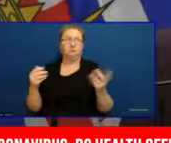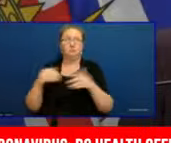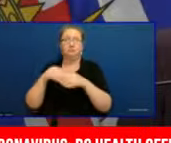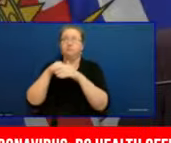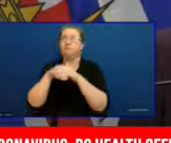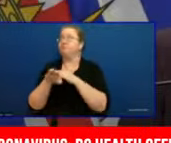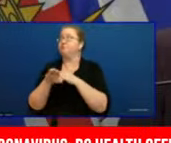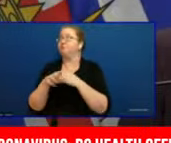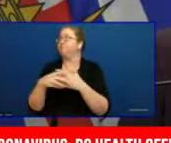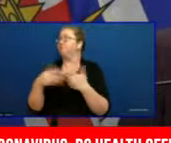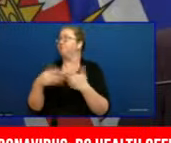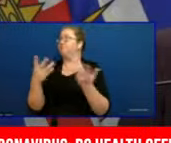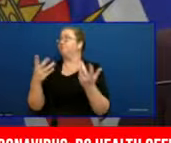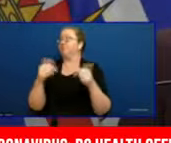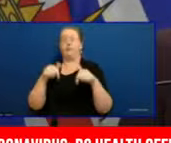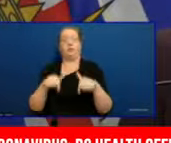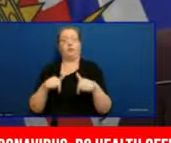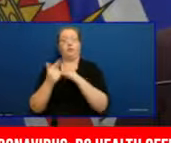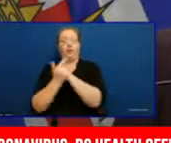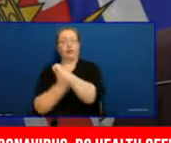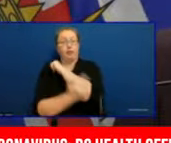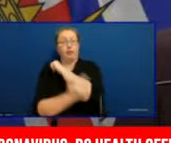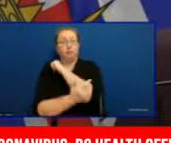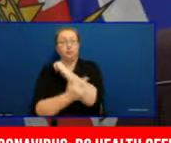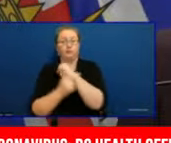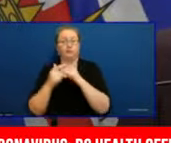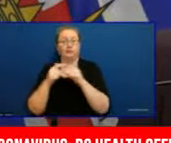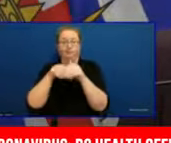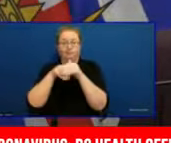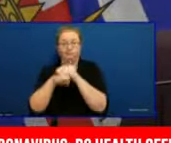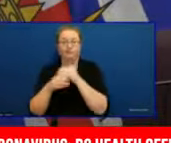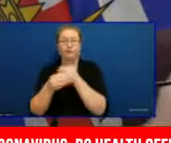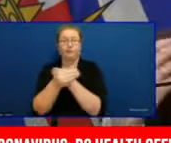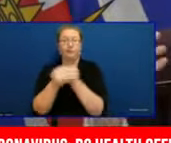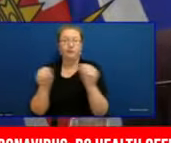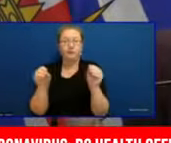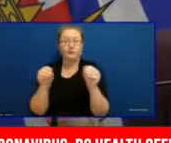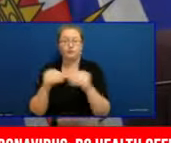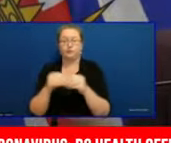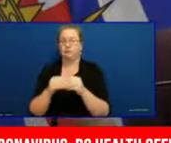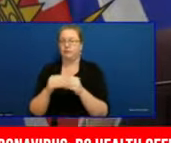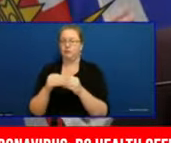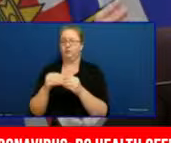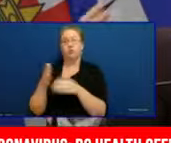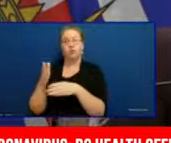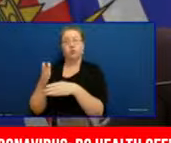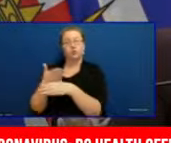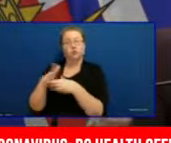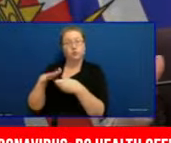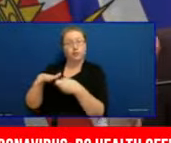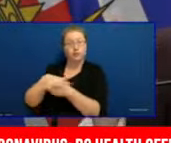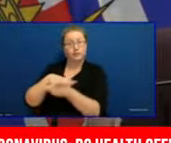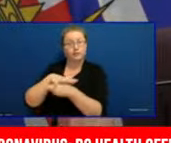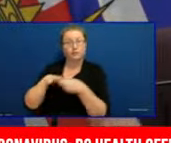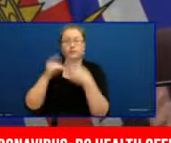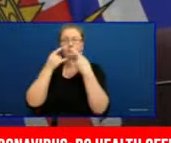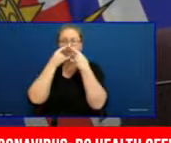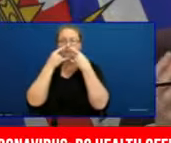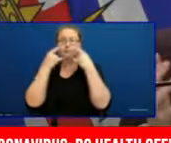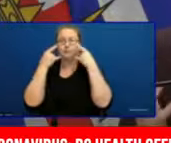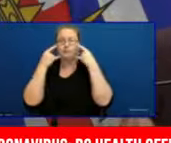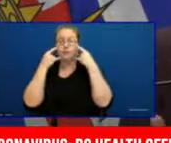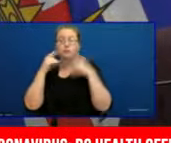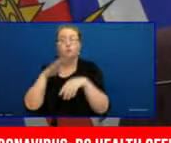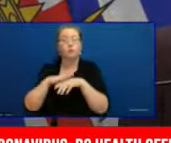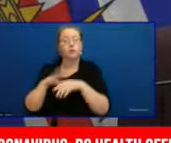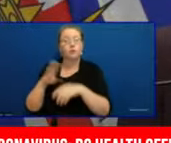is going into, we've been doing it here in the legislature, and going into the office, in common areas, in public